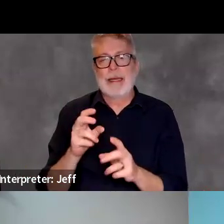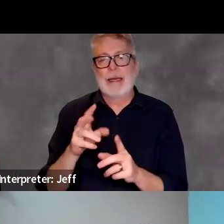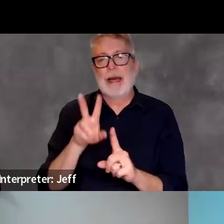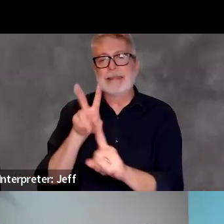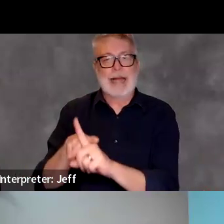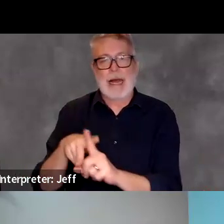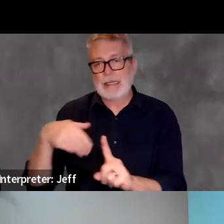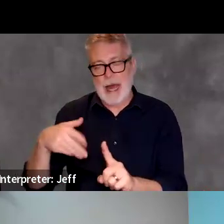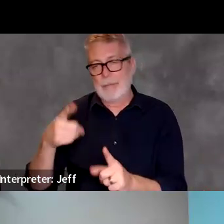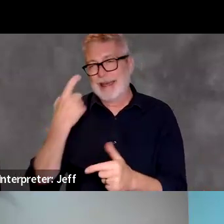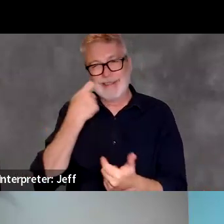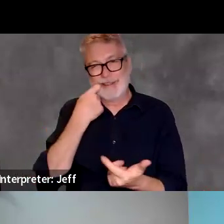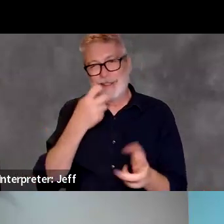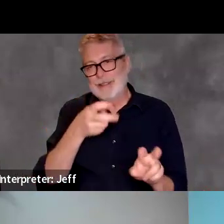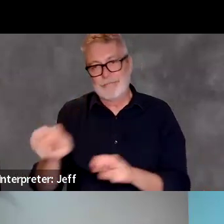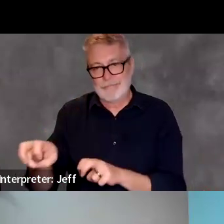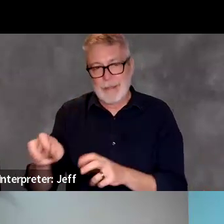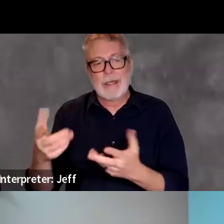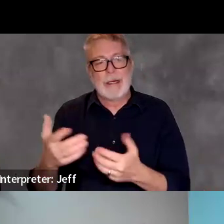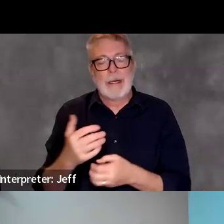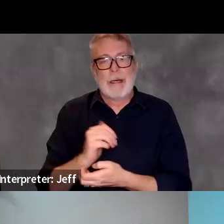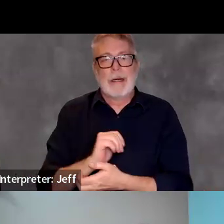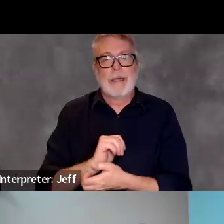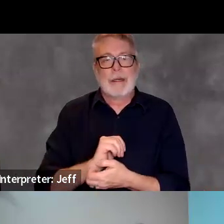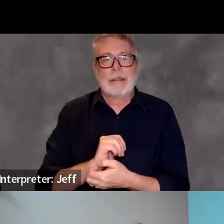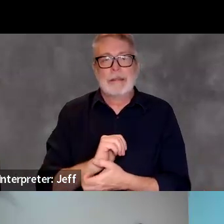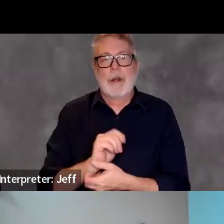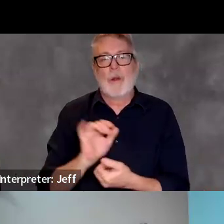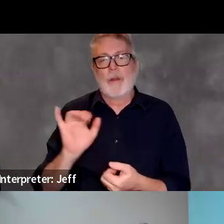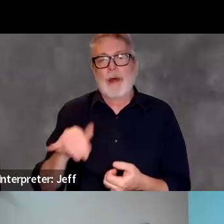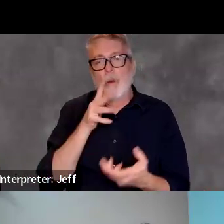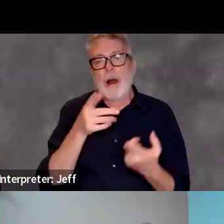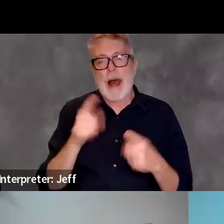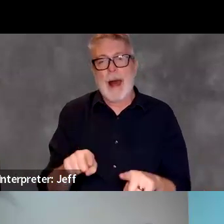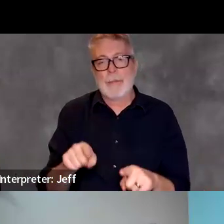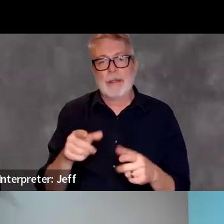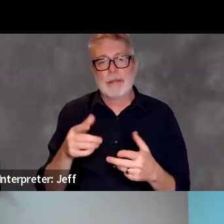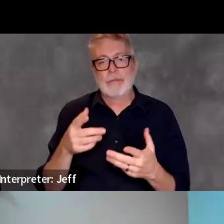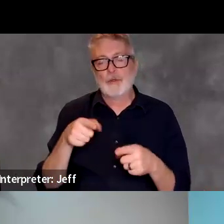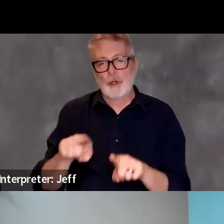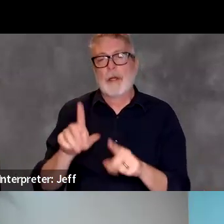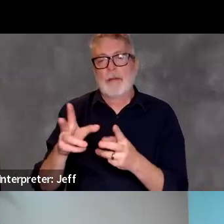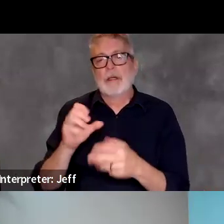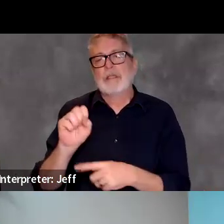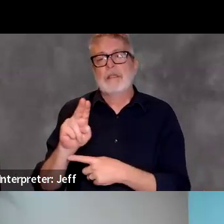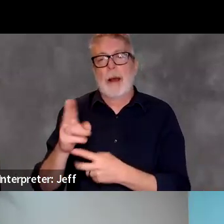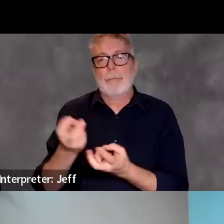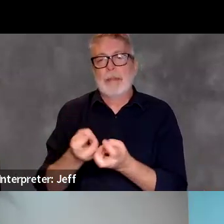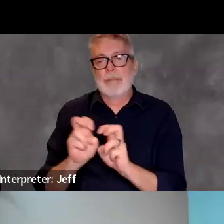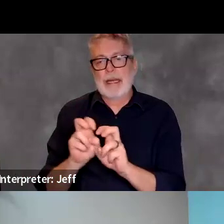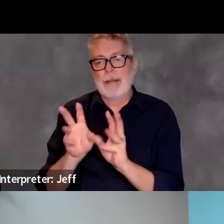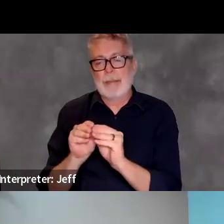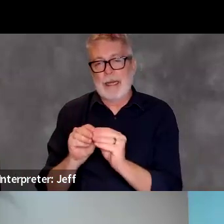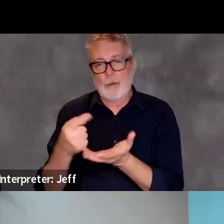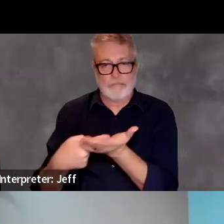happened. So that will need to happen, a subcommittee meeting, and then the committee vote on it